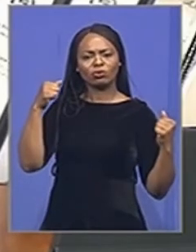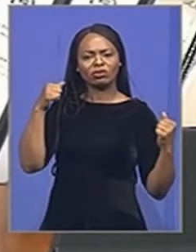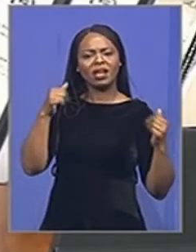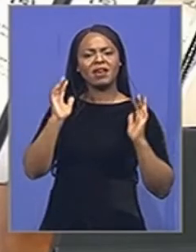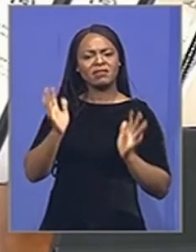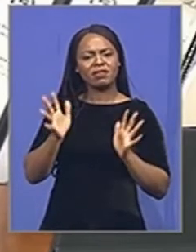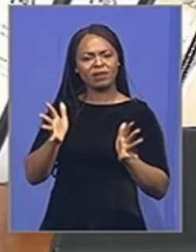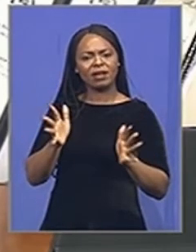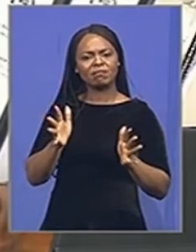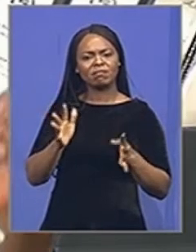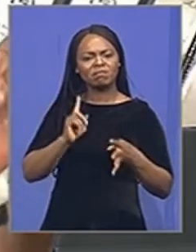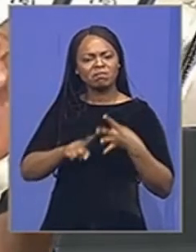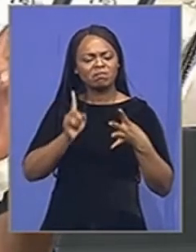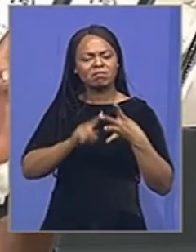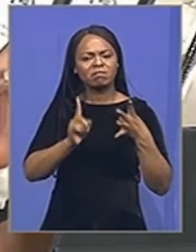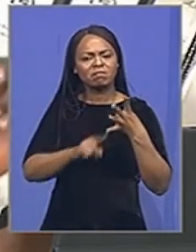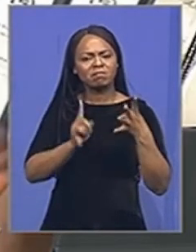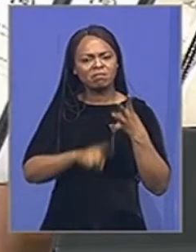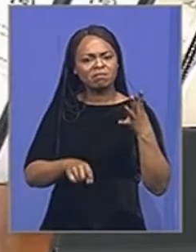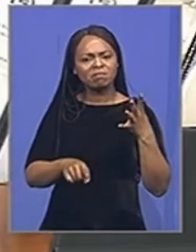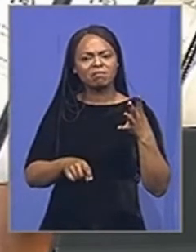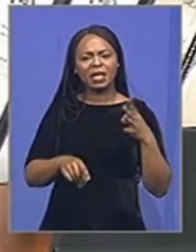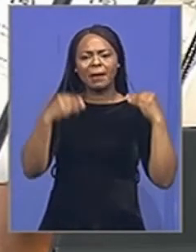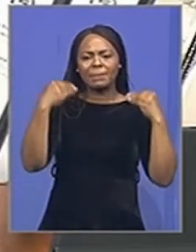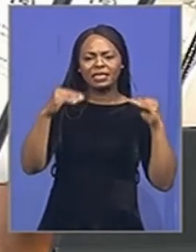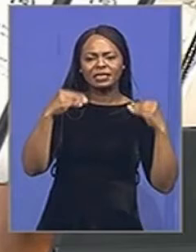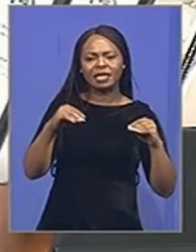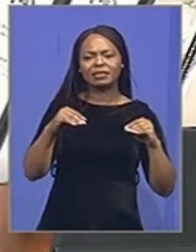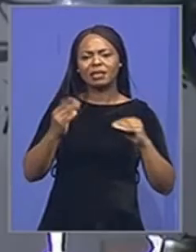all my sort of like business dealings